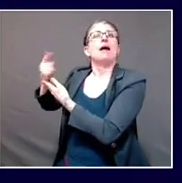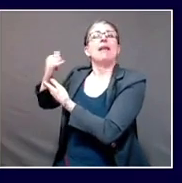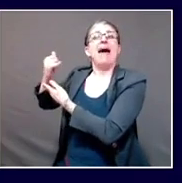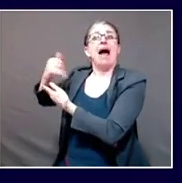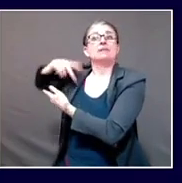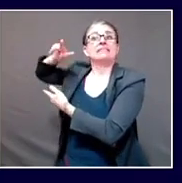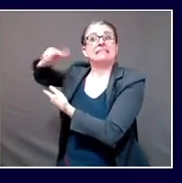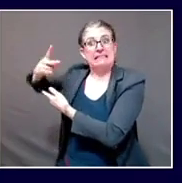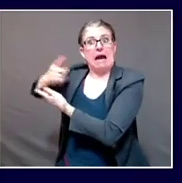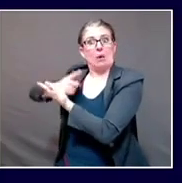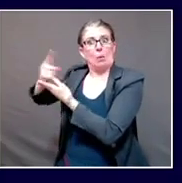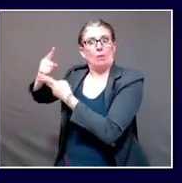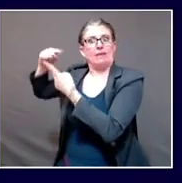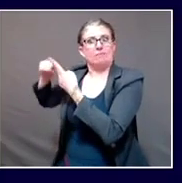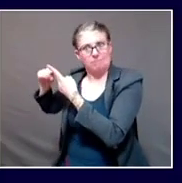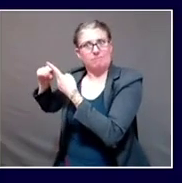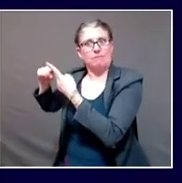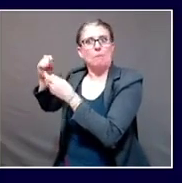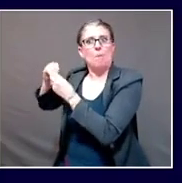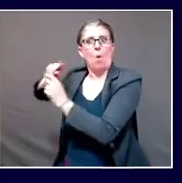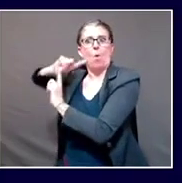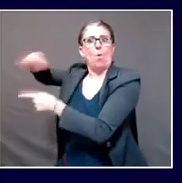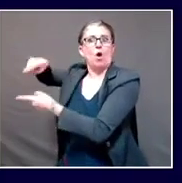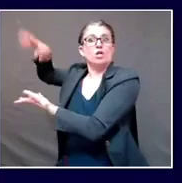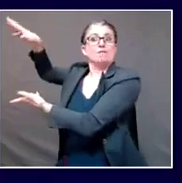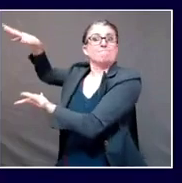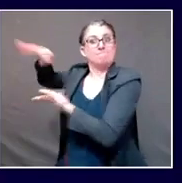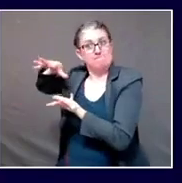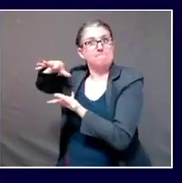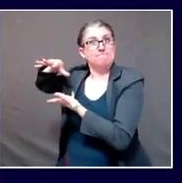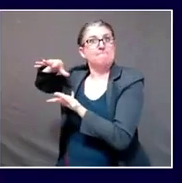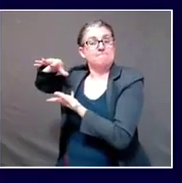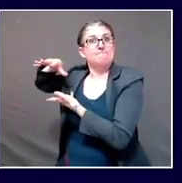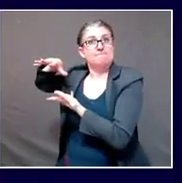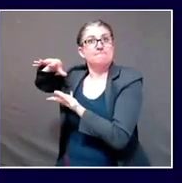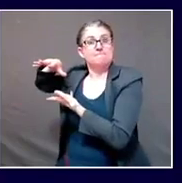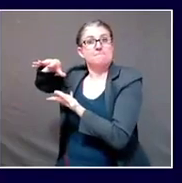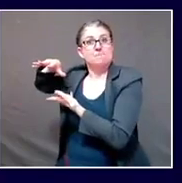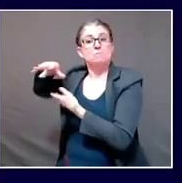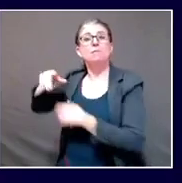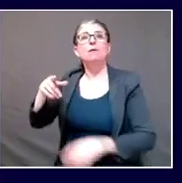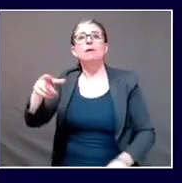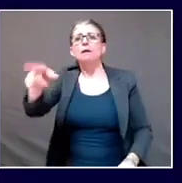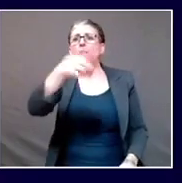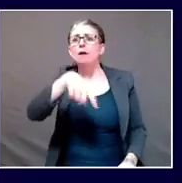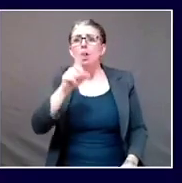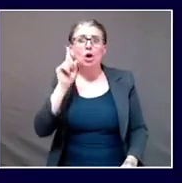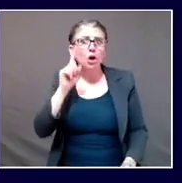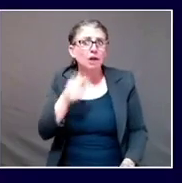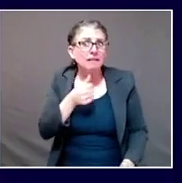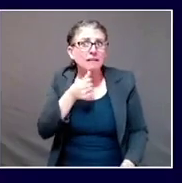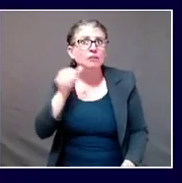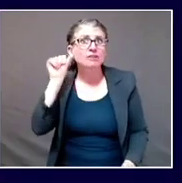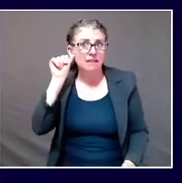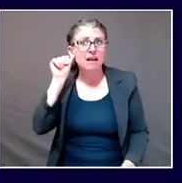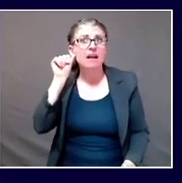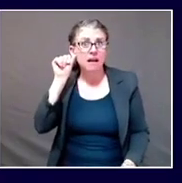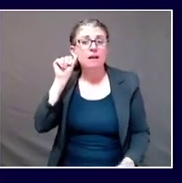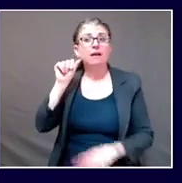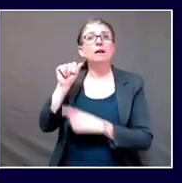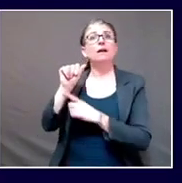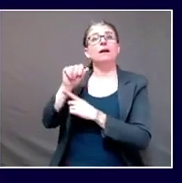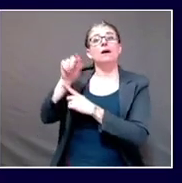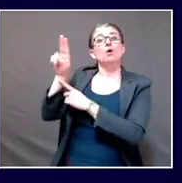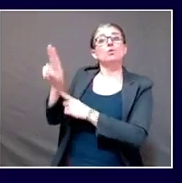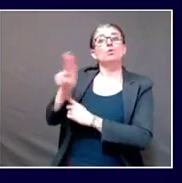an expert independent advisory committee of the of the United States FDA voted to recommend to the